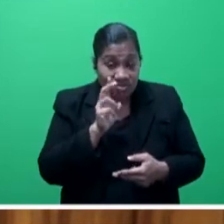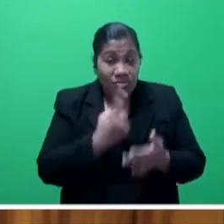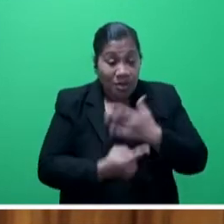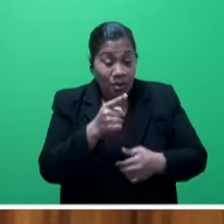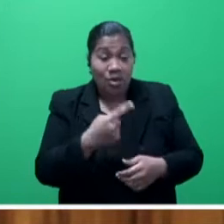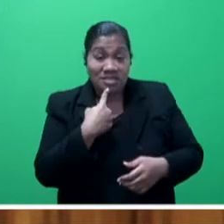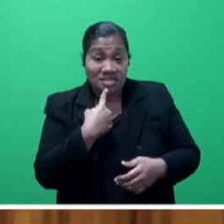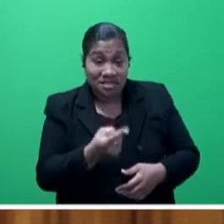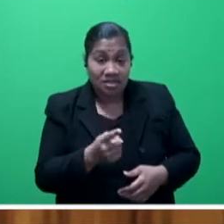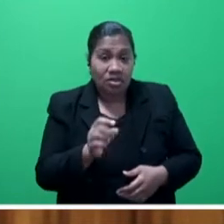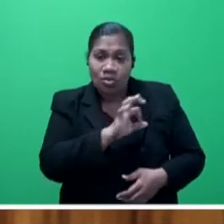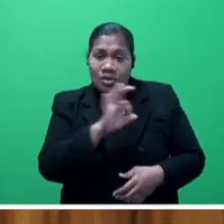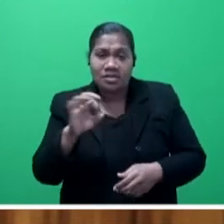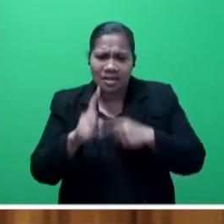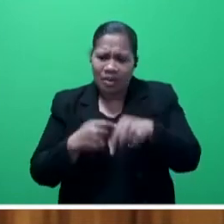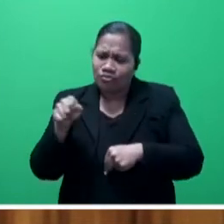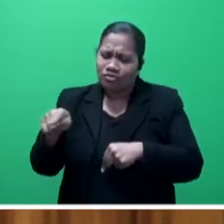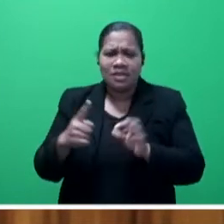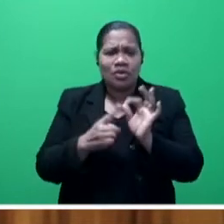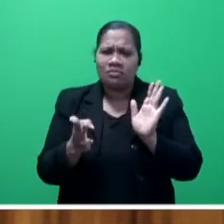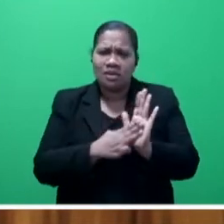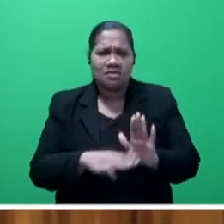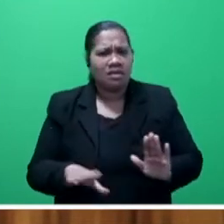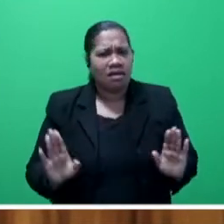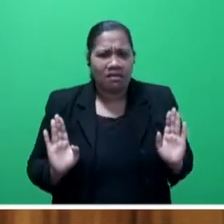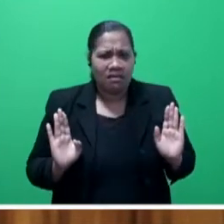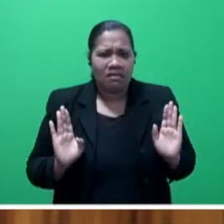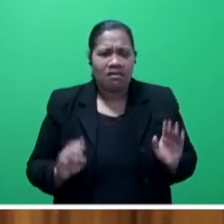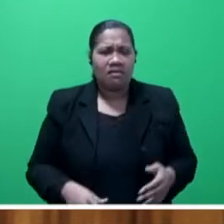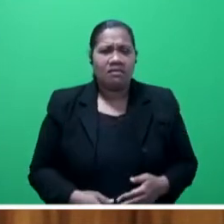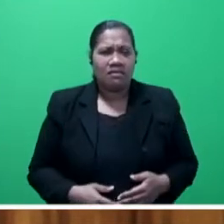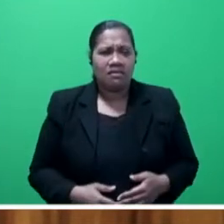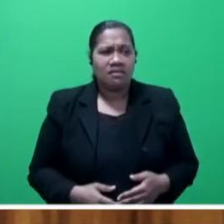not referring to the Prime Minister. He said father's money. It's like,